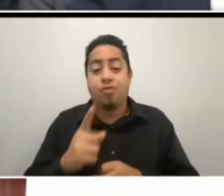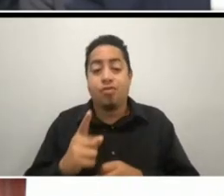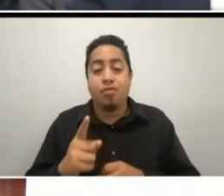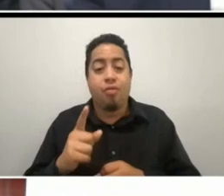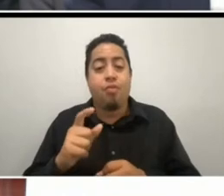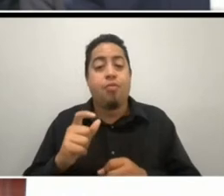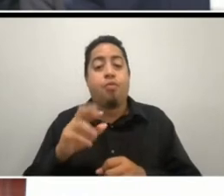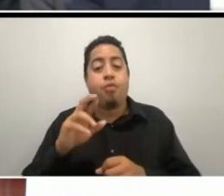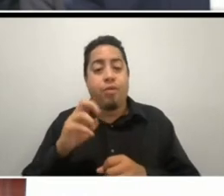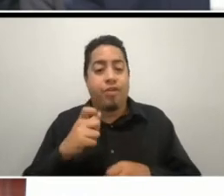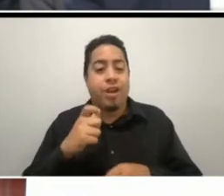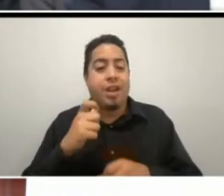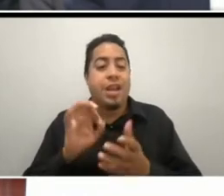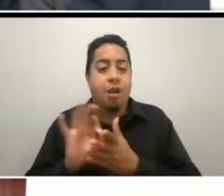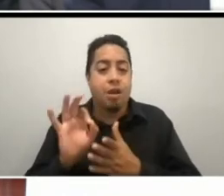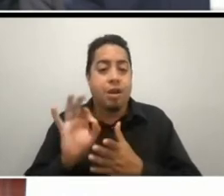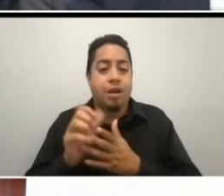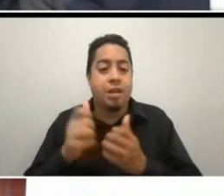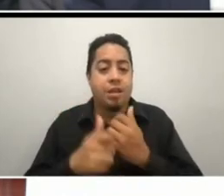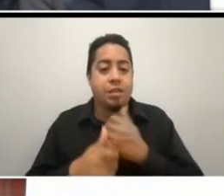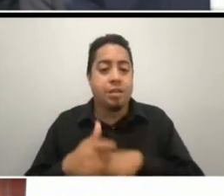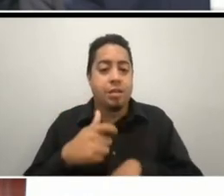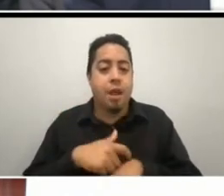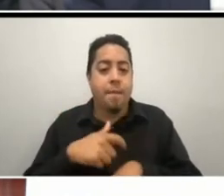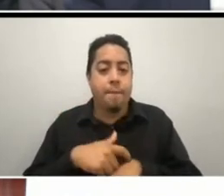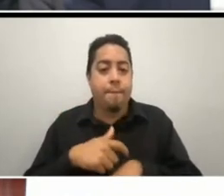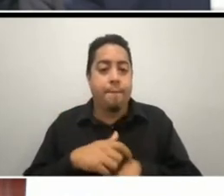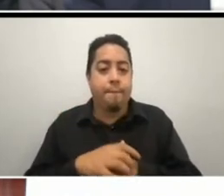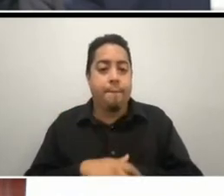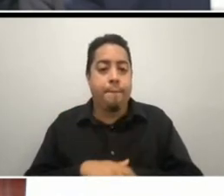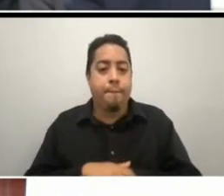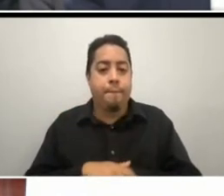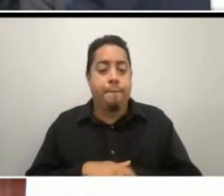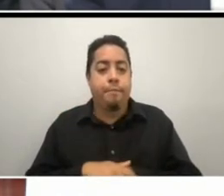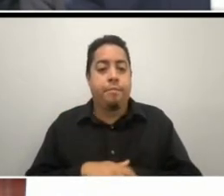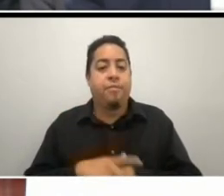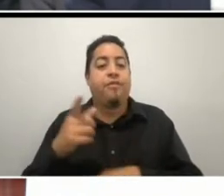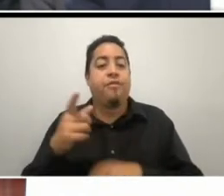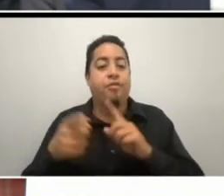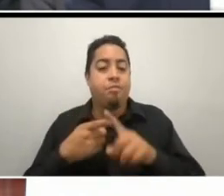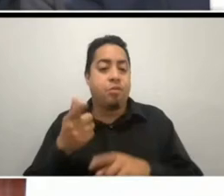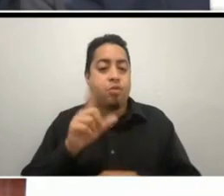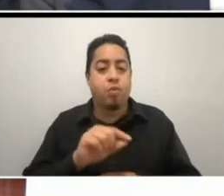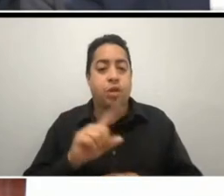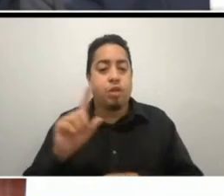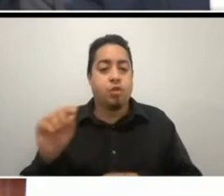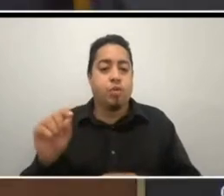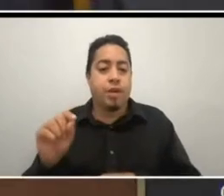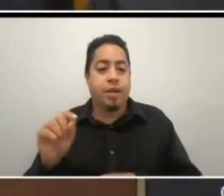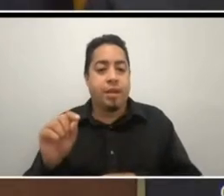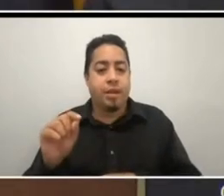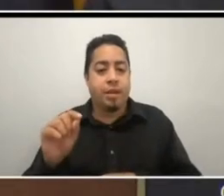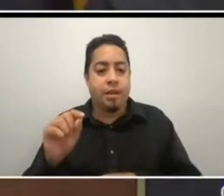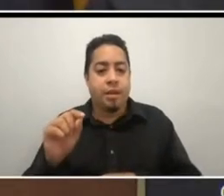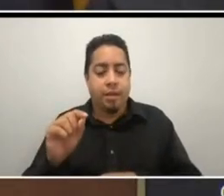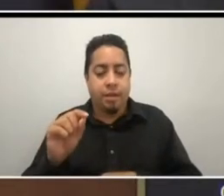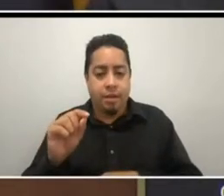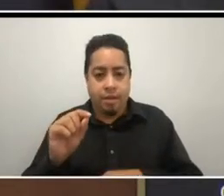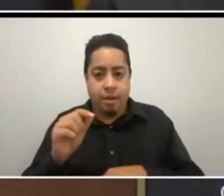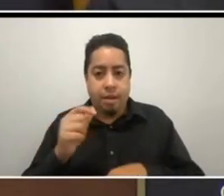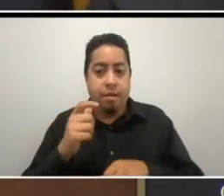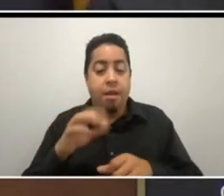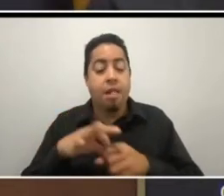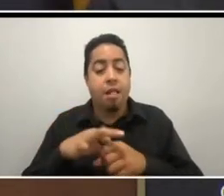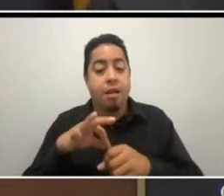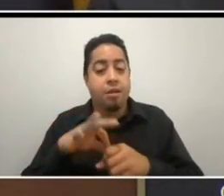had many investigations. We had nearly 300 from the 2020 election. Mr. Secretary, you tried to push back when the